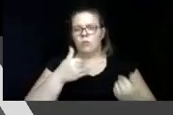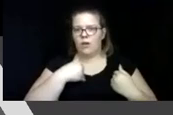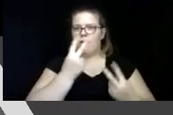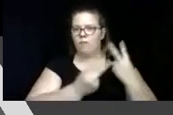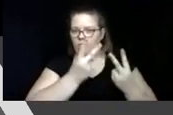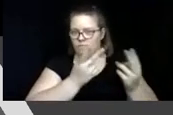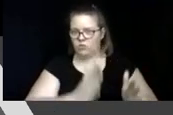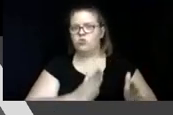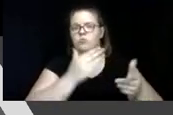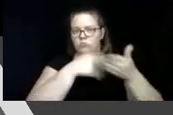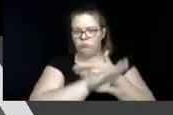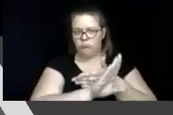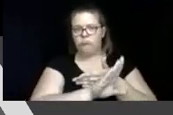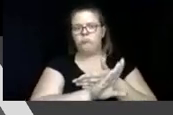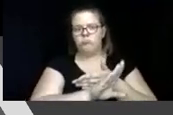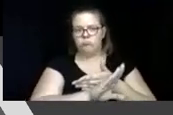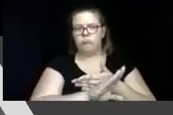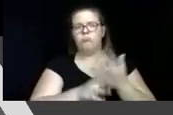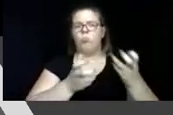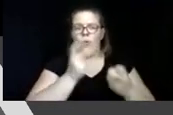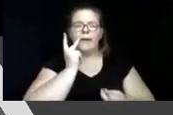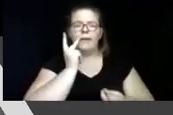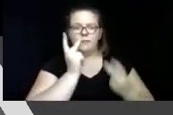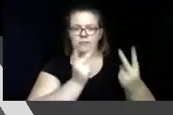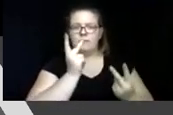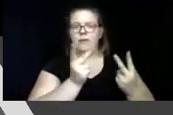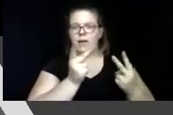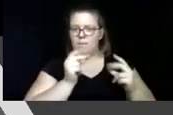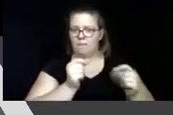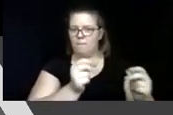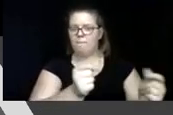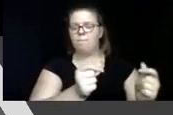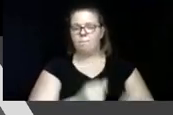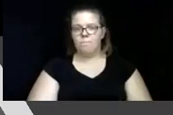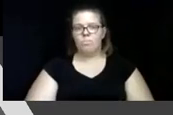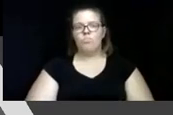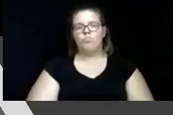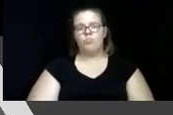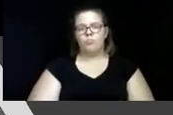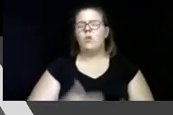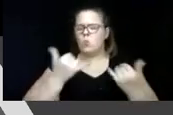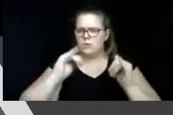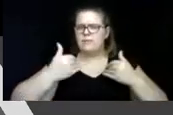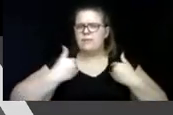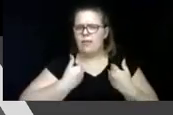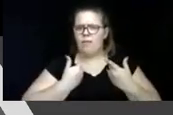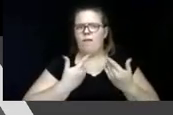was imminent and we wanted their family to come in and see them quickly. And then there were still precautions taken.